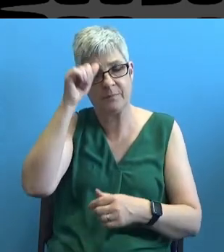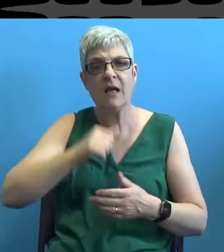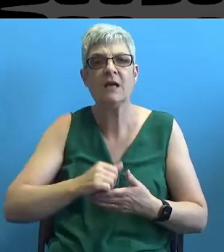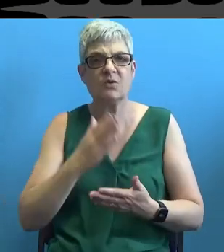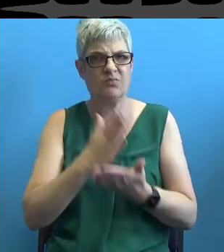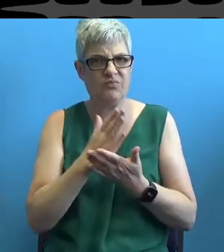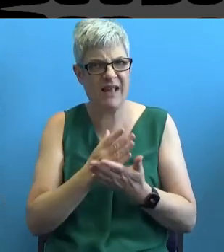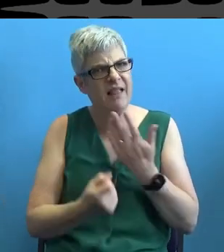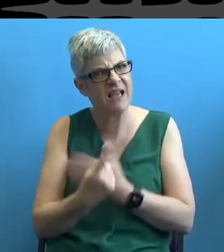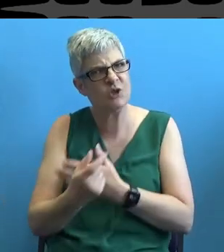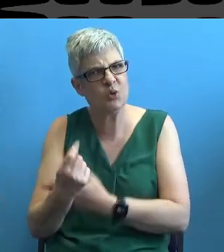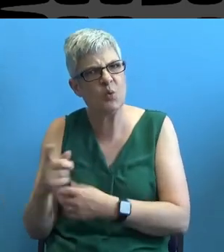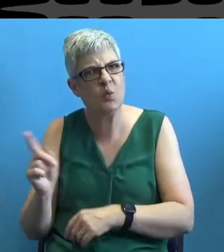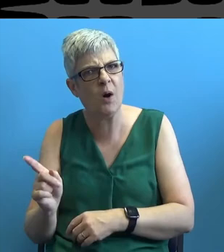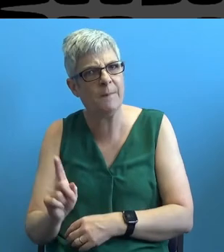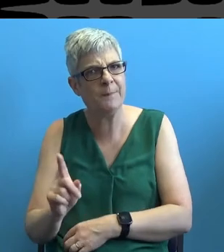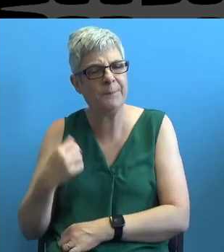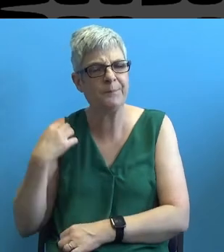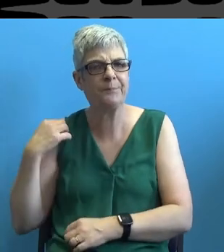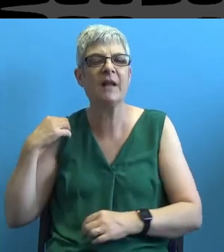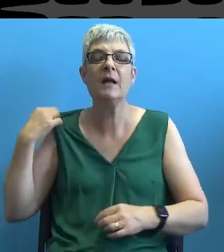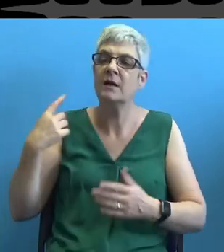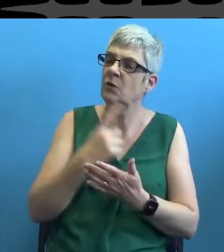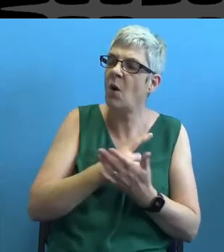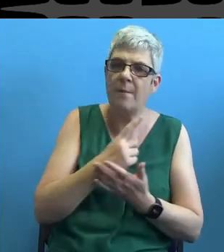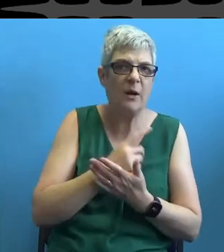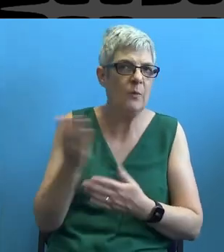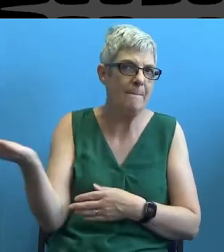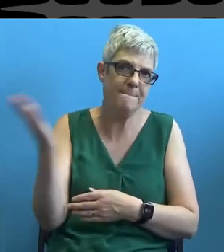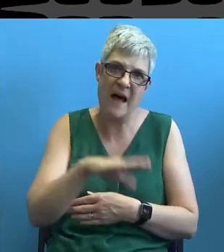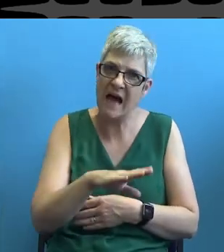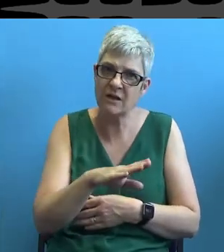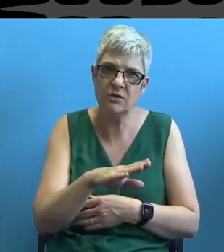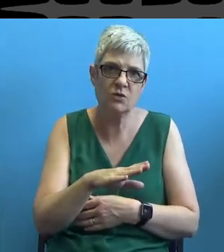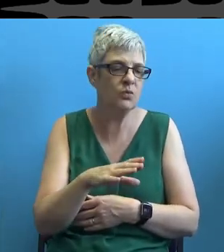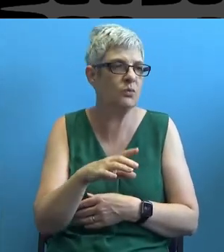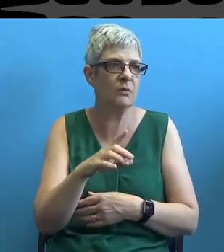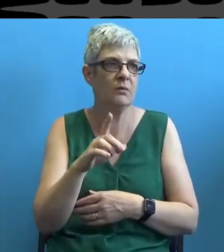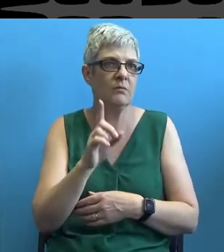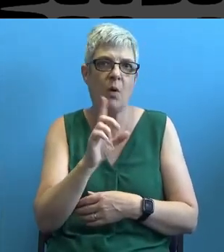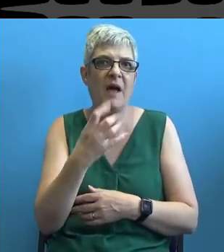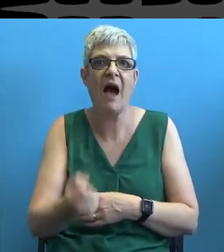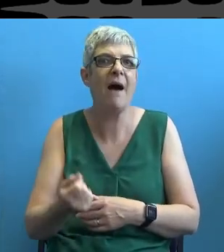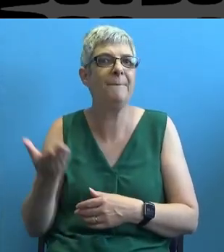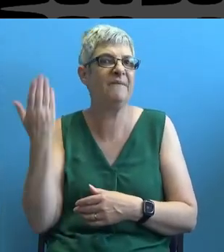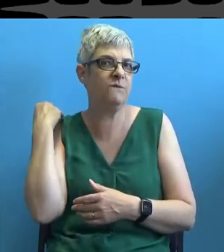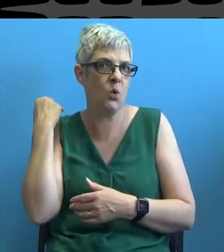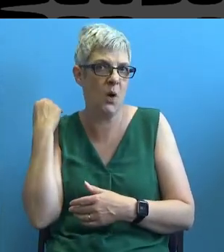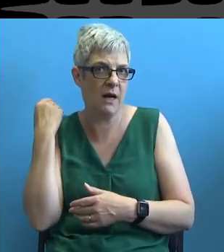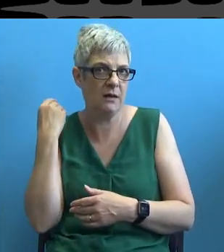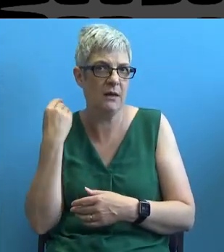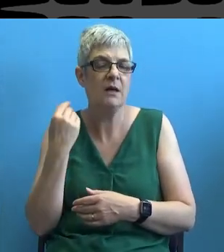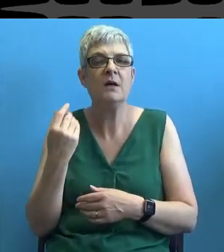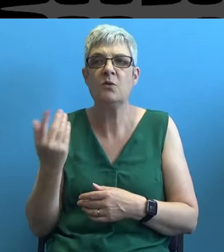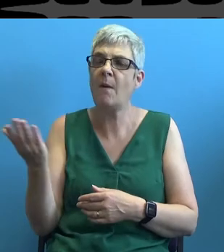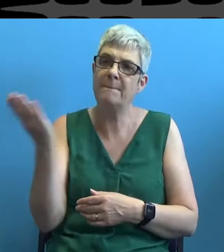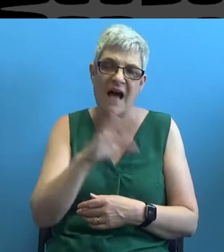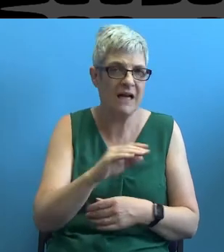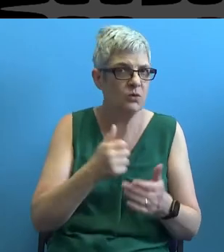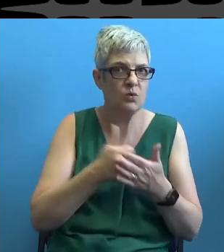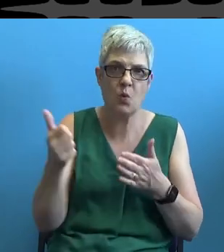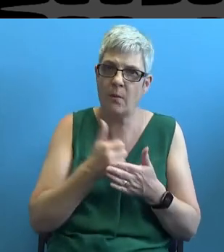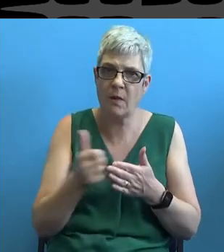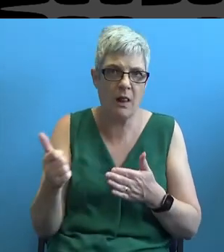So the real issues for us are not about getting back to what we once had, not a return to